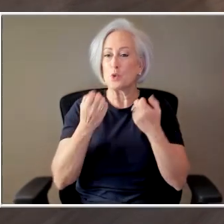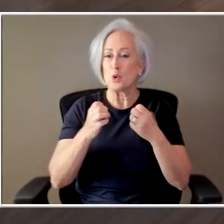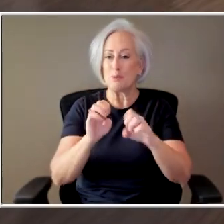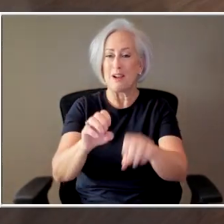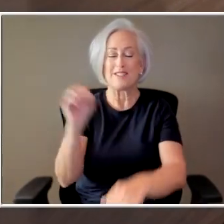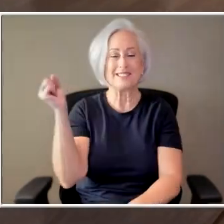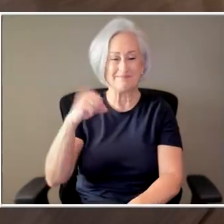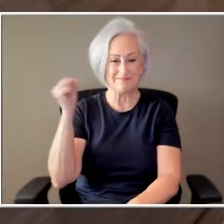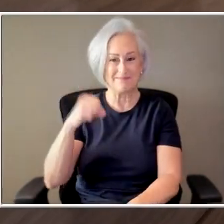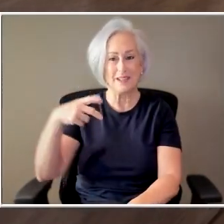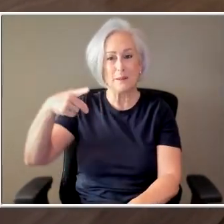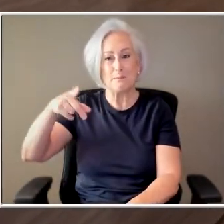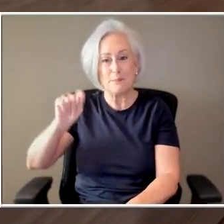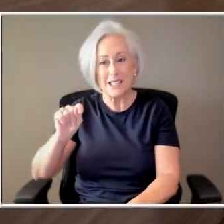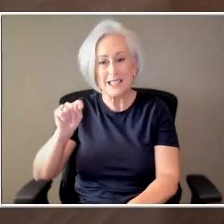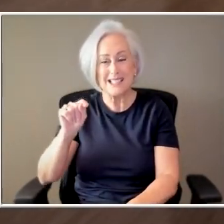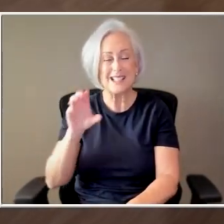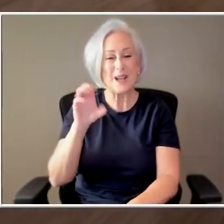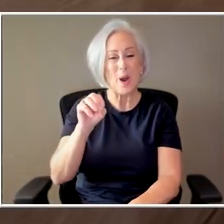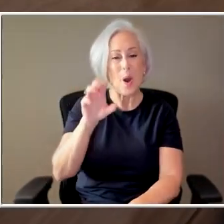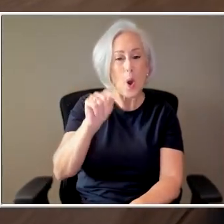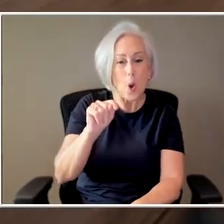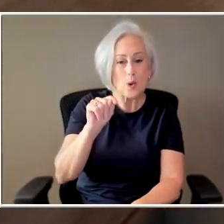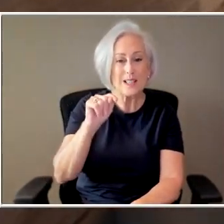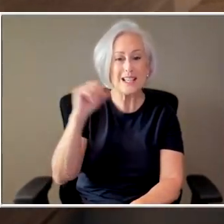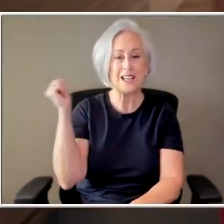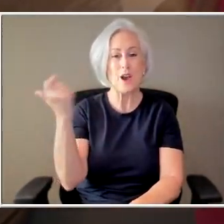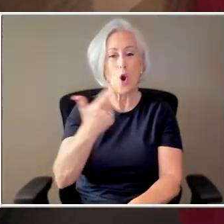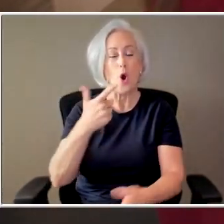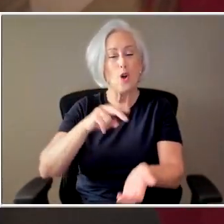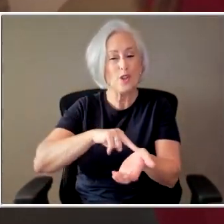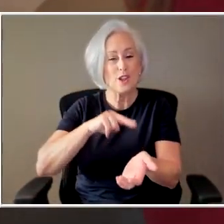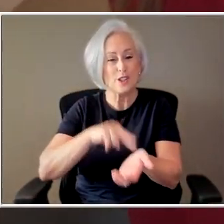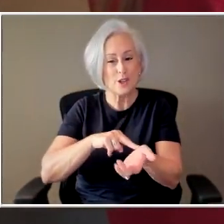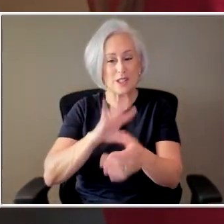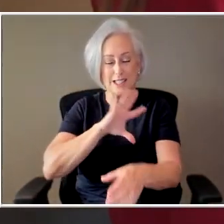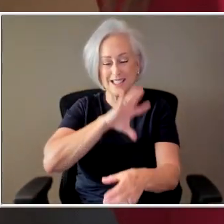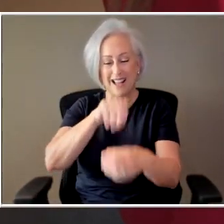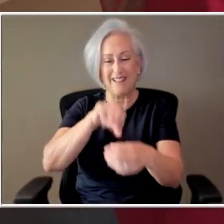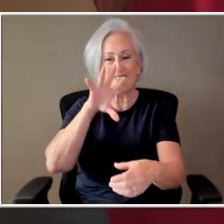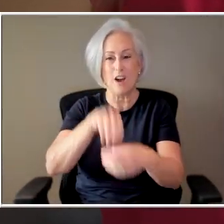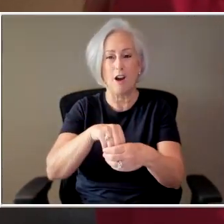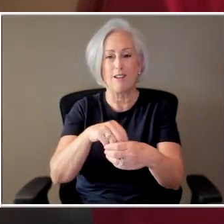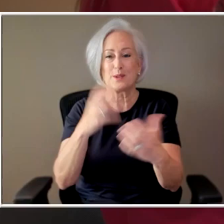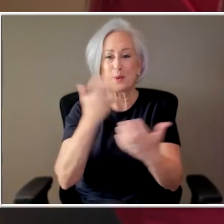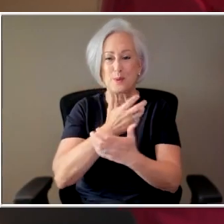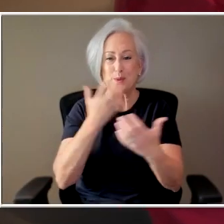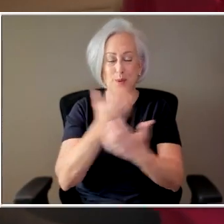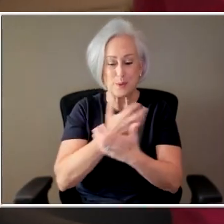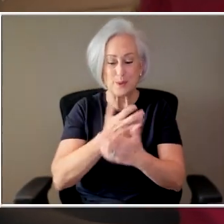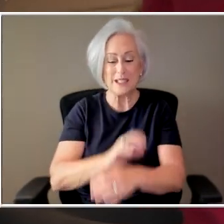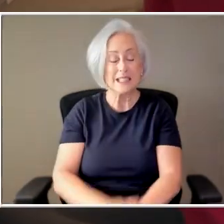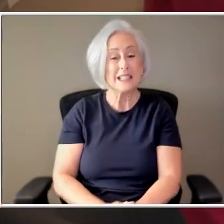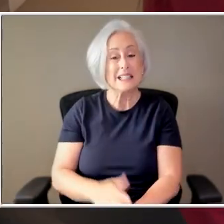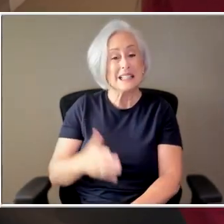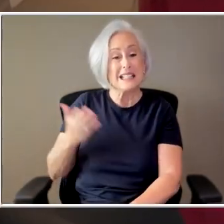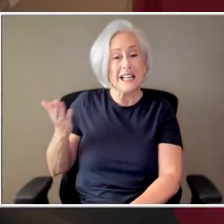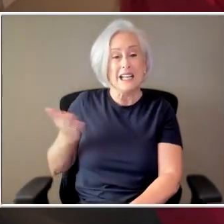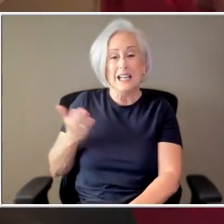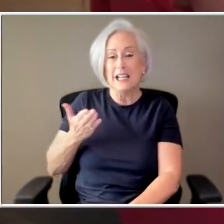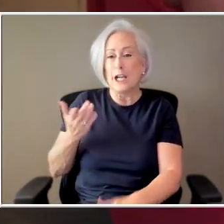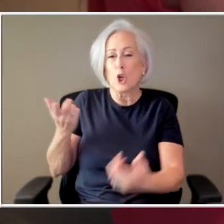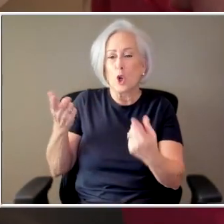PT, OT, all of our nurses involved. It was such a group effort. Yeah, and then here, what took place inside